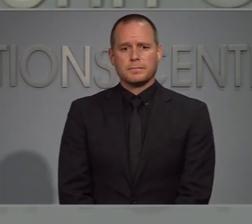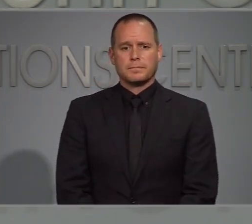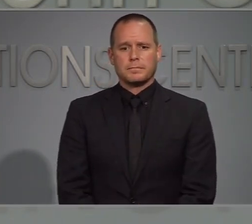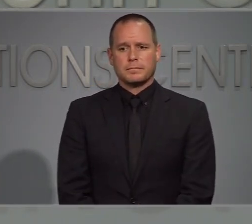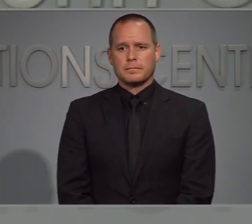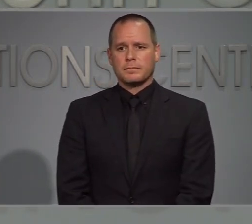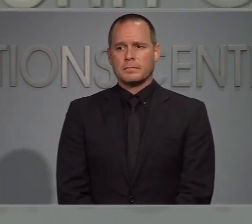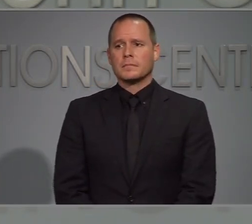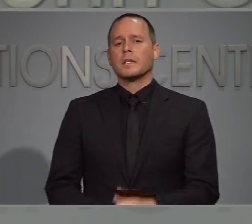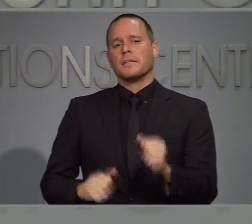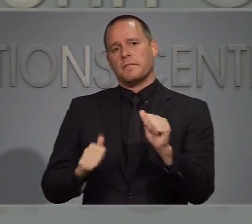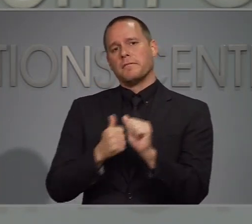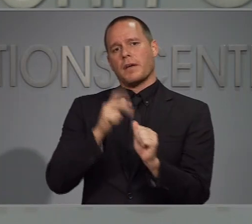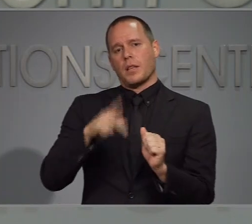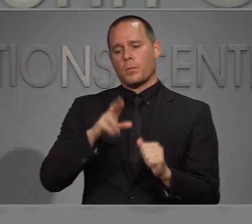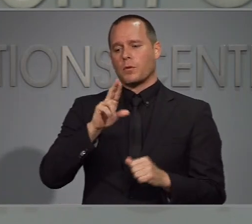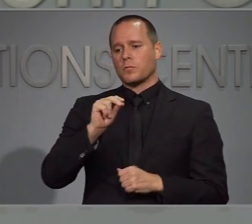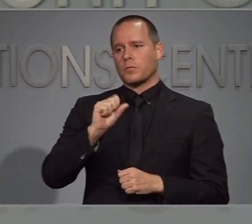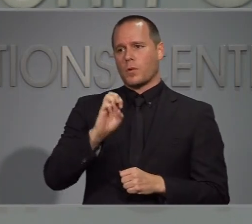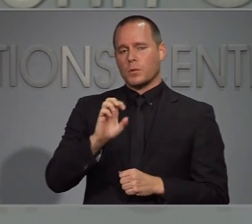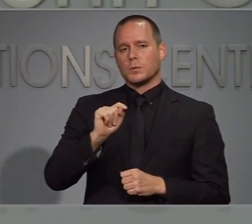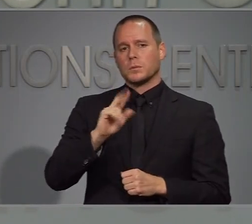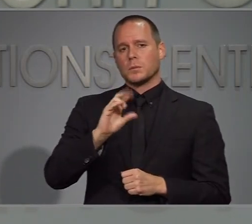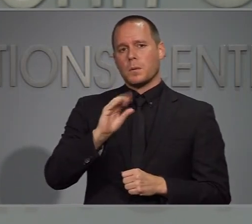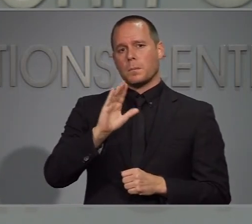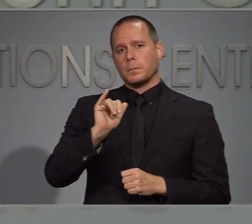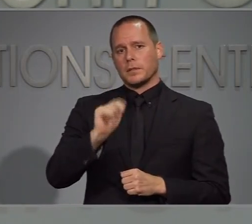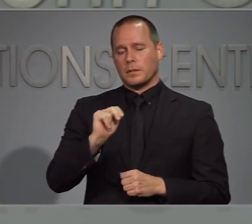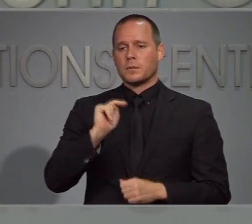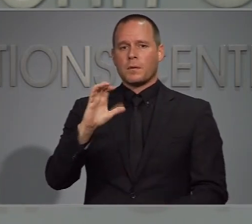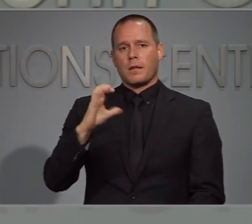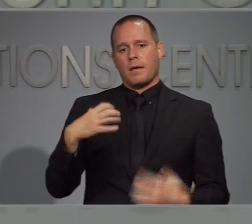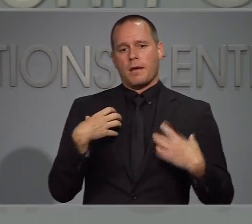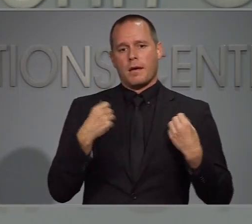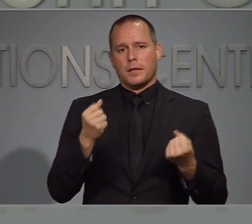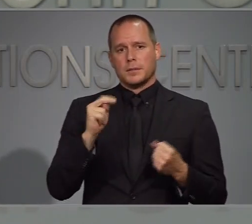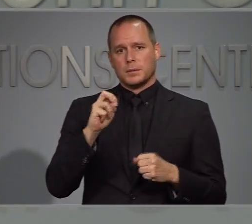We have a follow-up, Rose Hoban, North Carolina Health News.